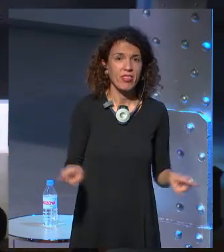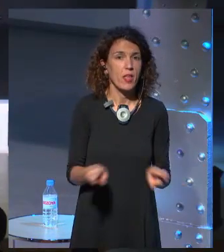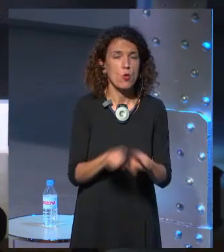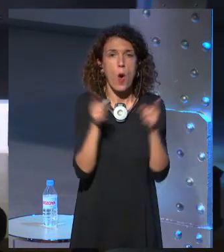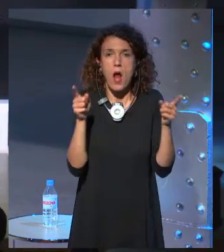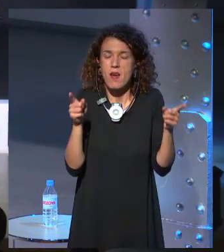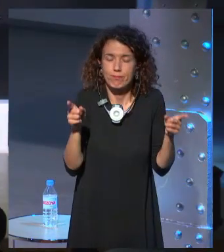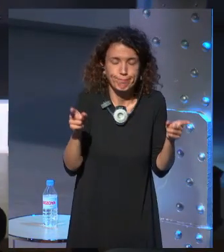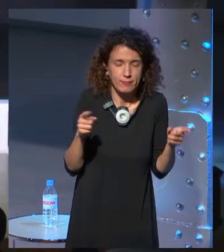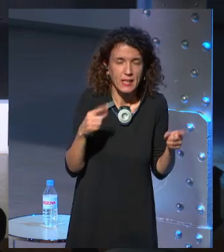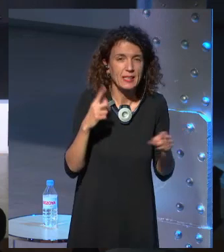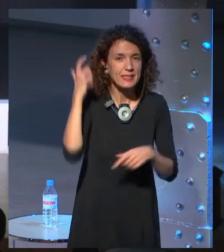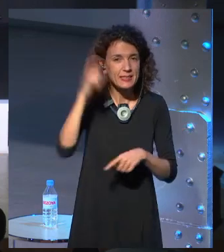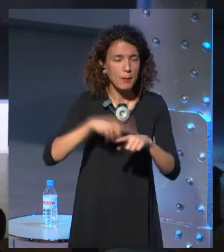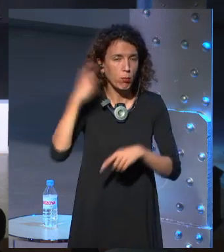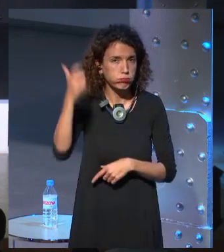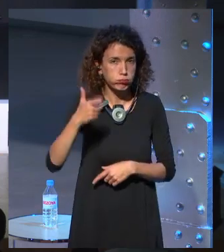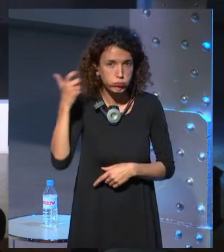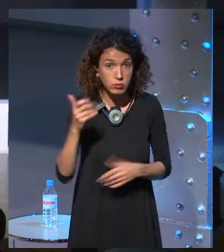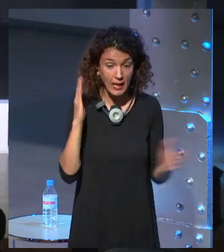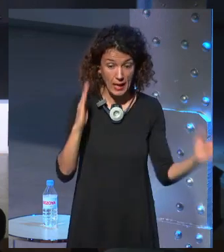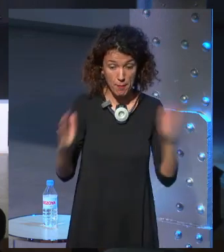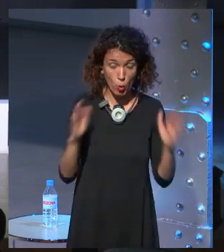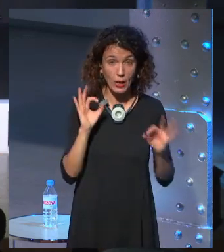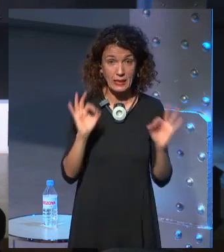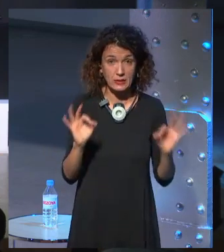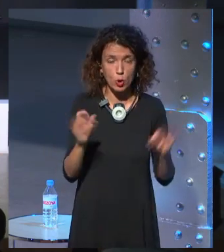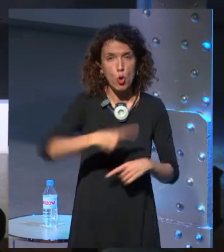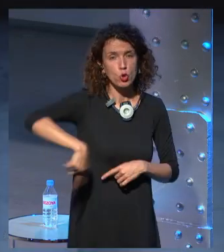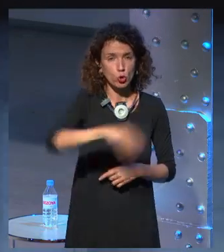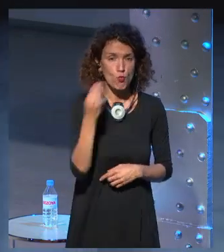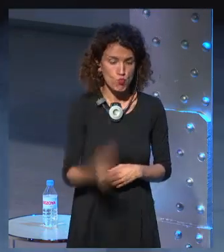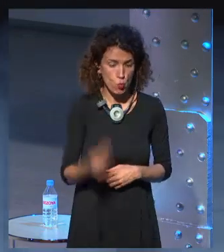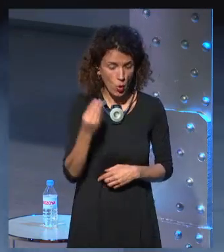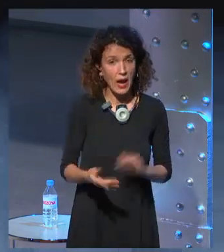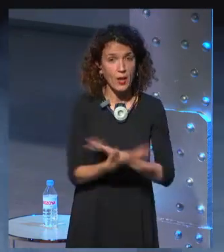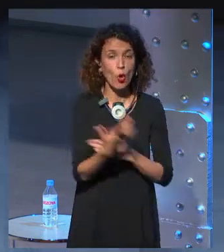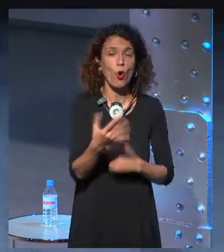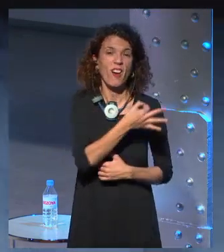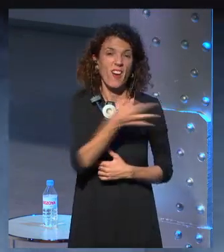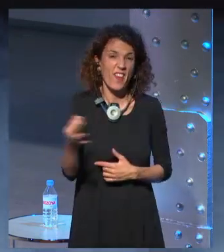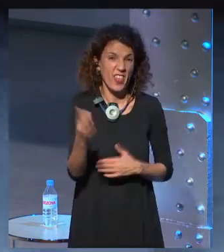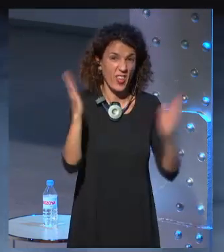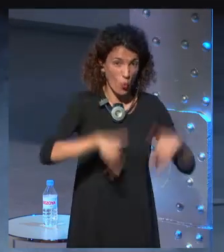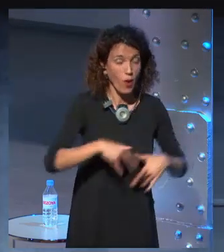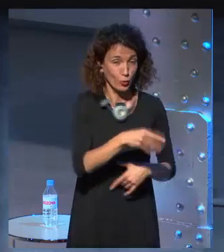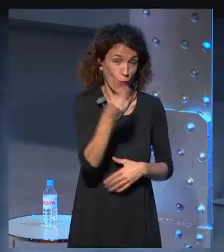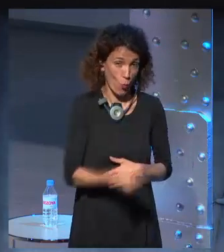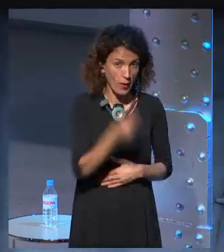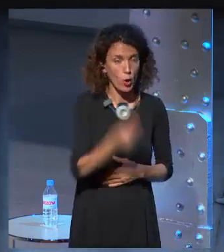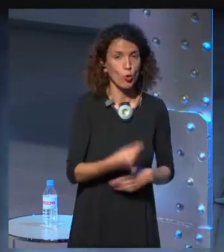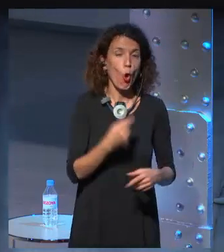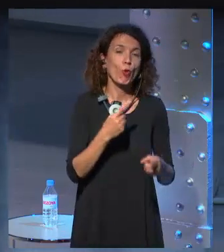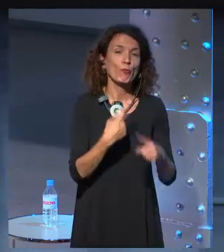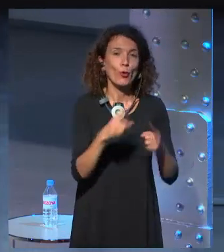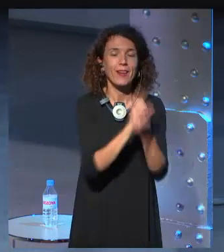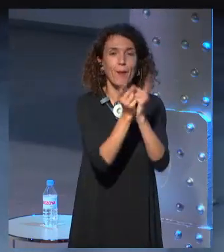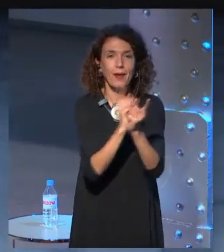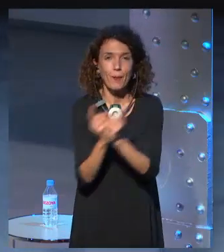we're in a time of the inefficiency is what we're good at. So we're going to shift dramatically into everyone having individualized learning